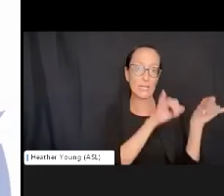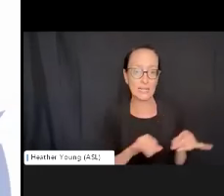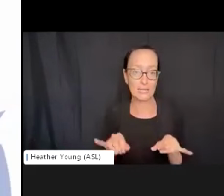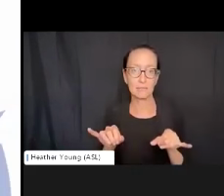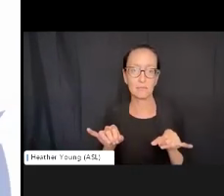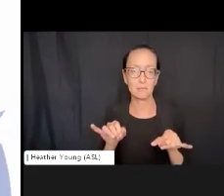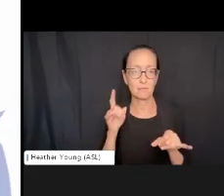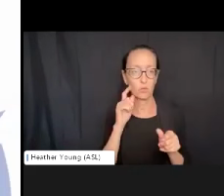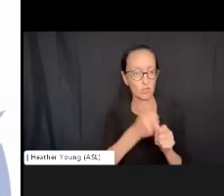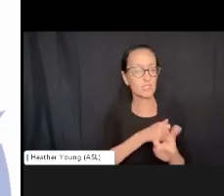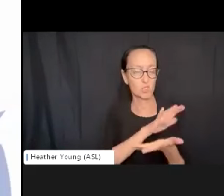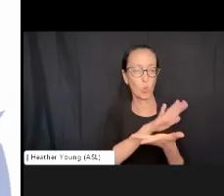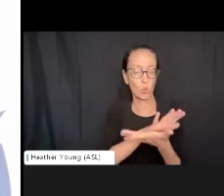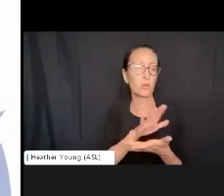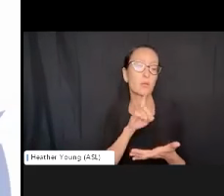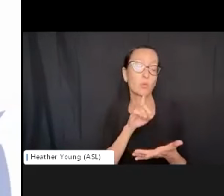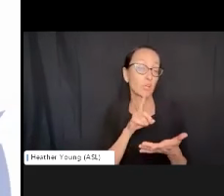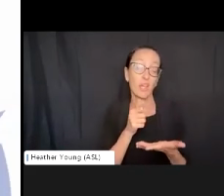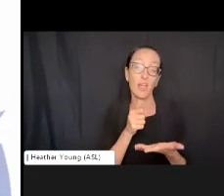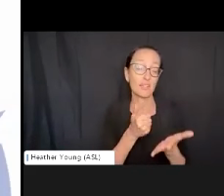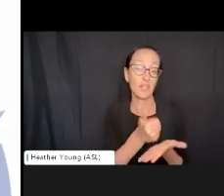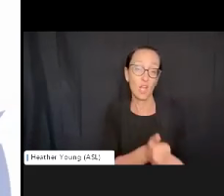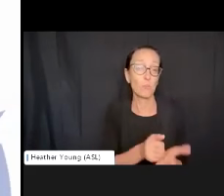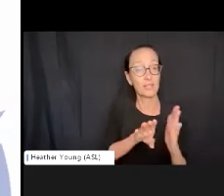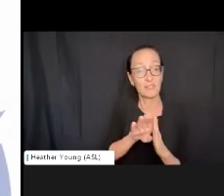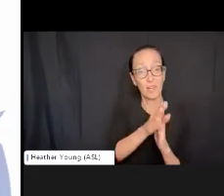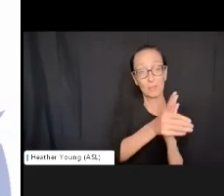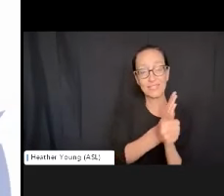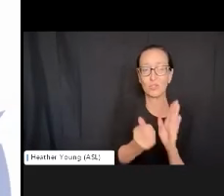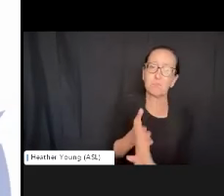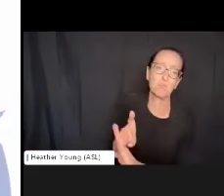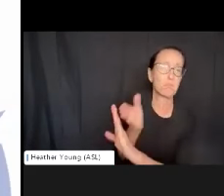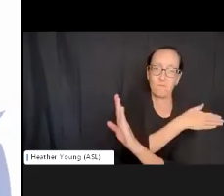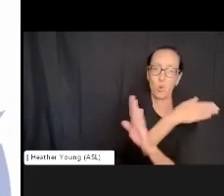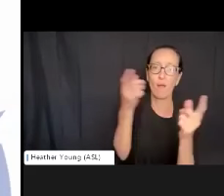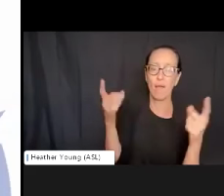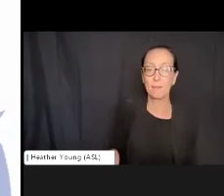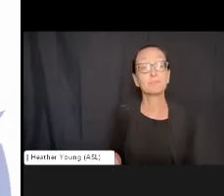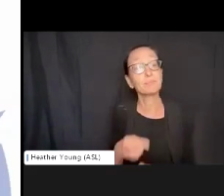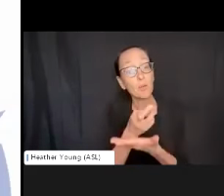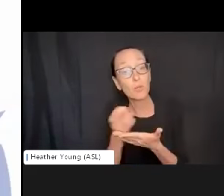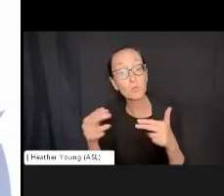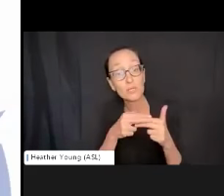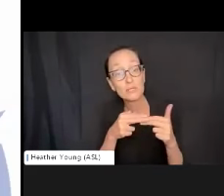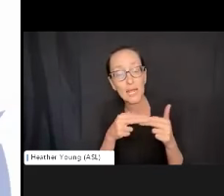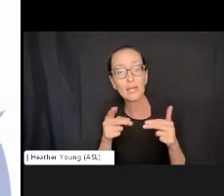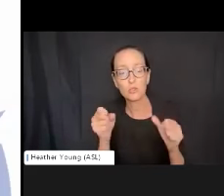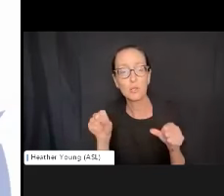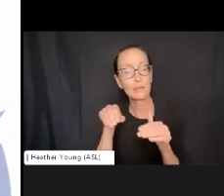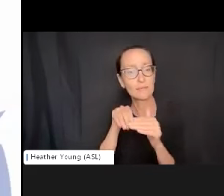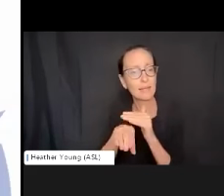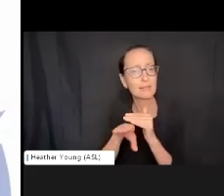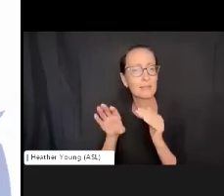things are really building those skills on the front end. So in our resource slides, we do have more information on how to get access to the